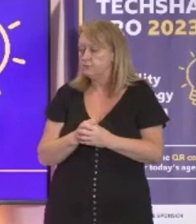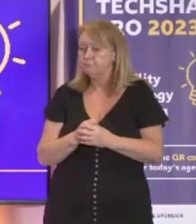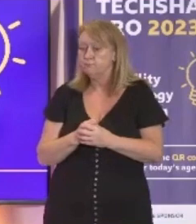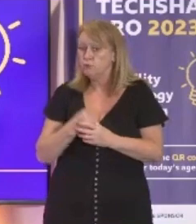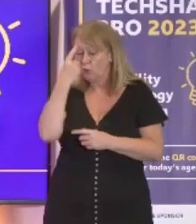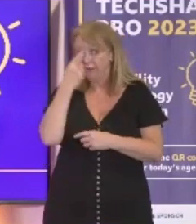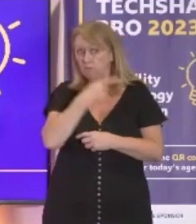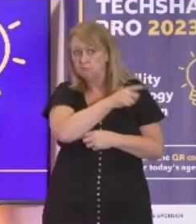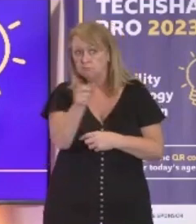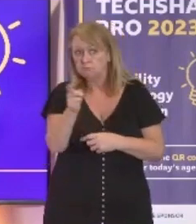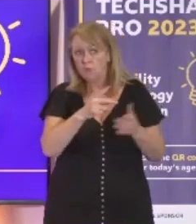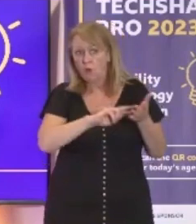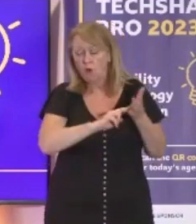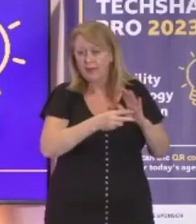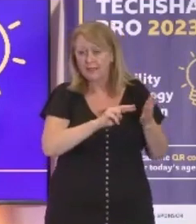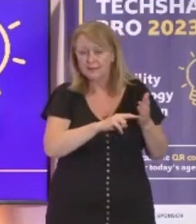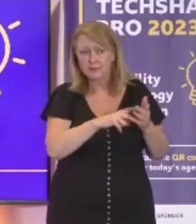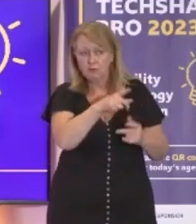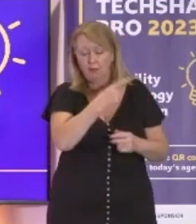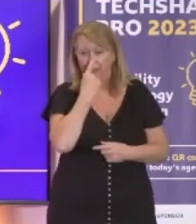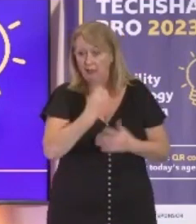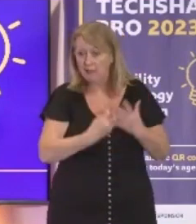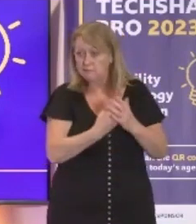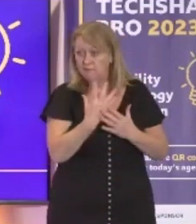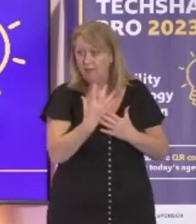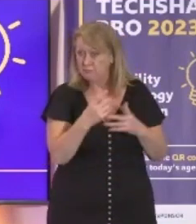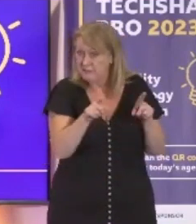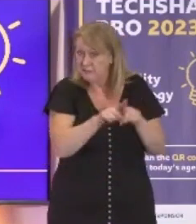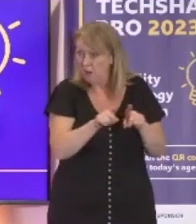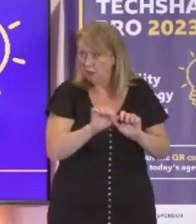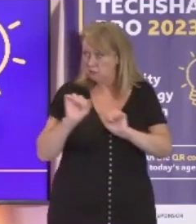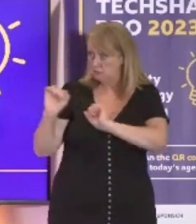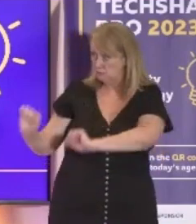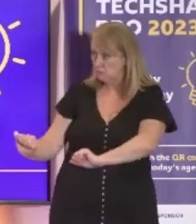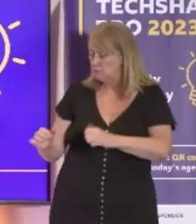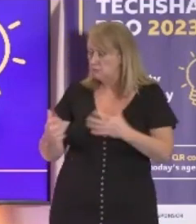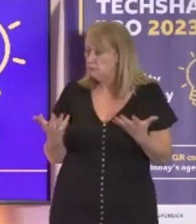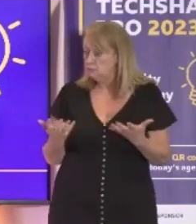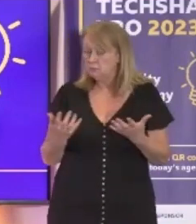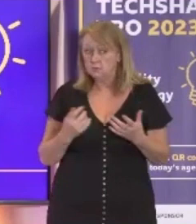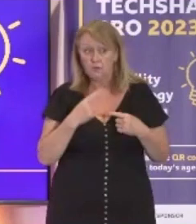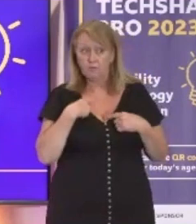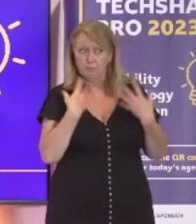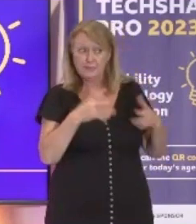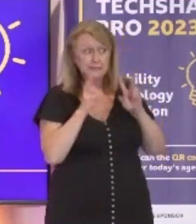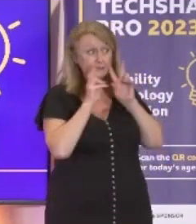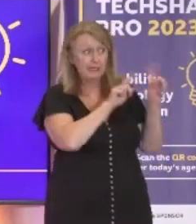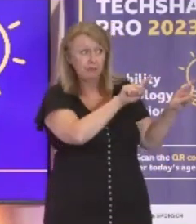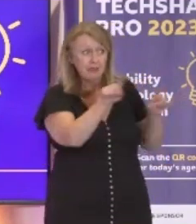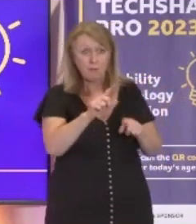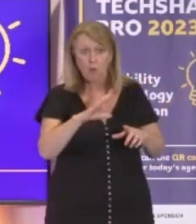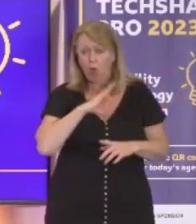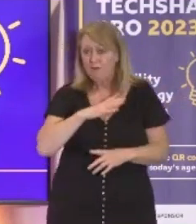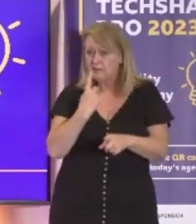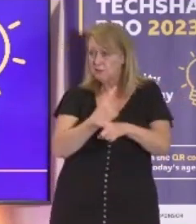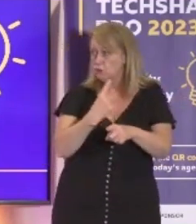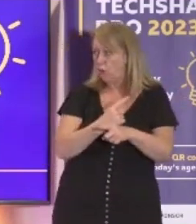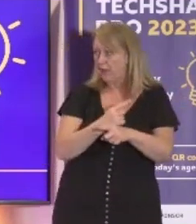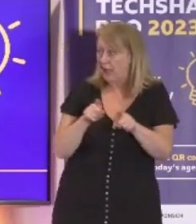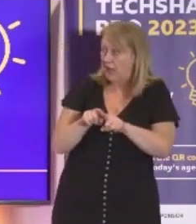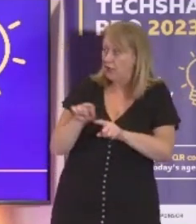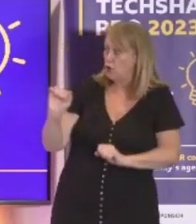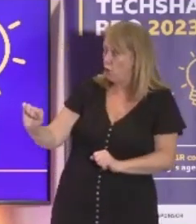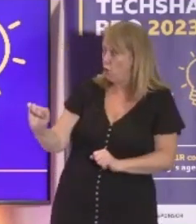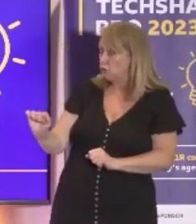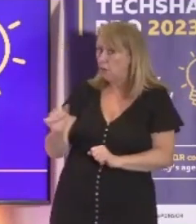other organizations can develop something similar? Are you seeing other organizations talking about this? I'm thinking about our audience, wondering whether there